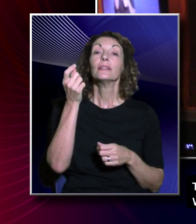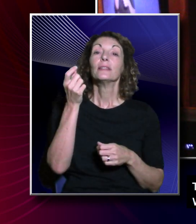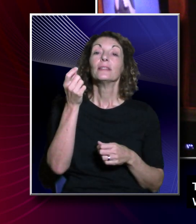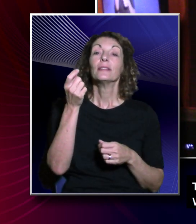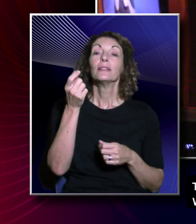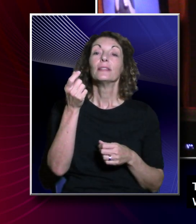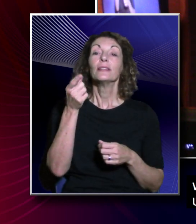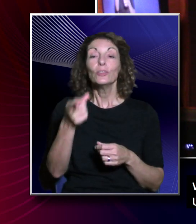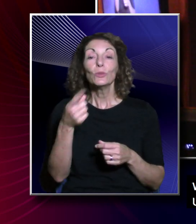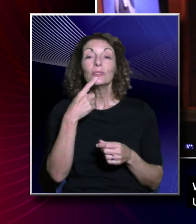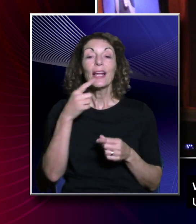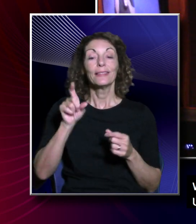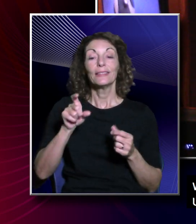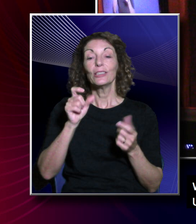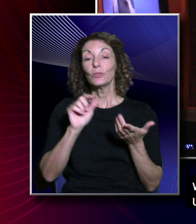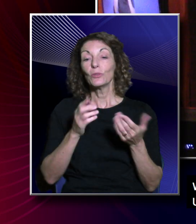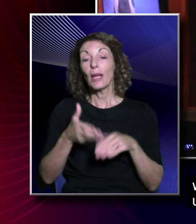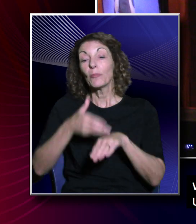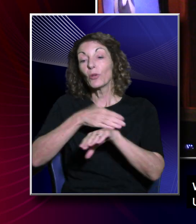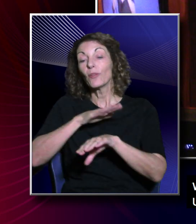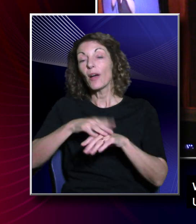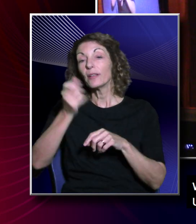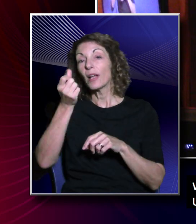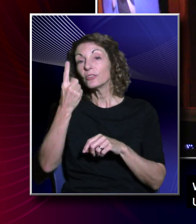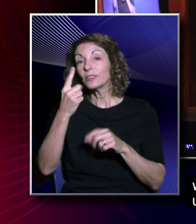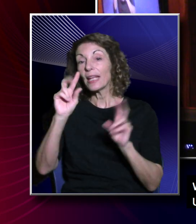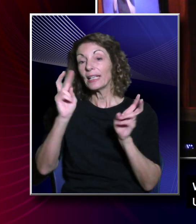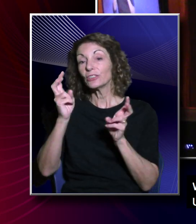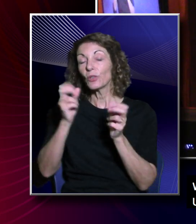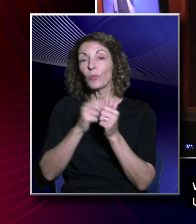Understanding issues with visual impairment,